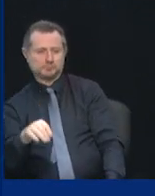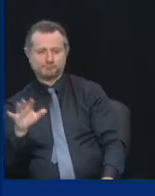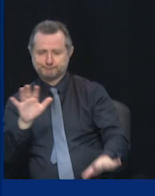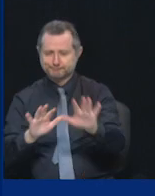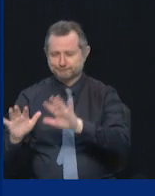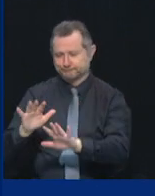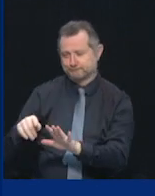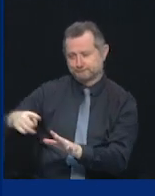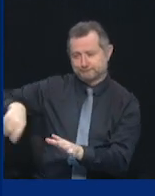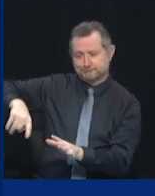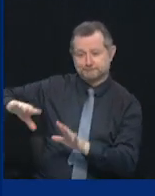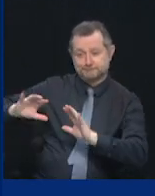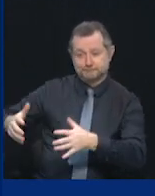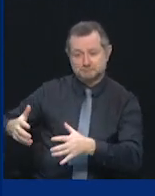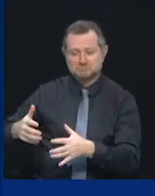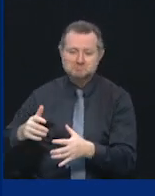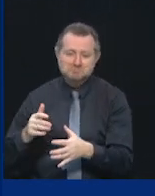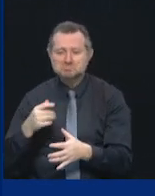It's philosophical.